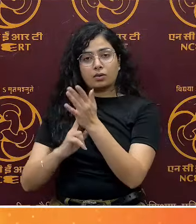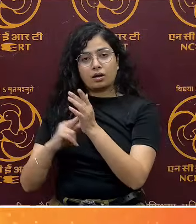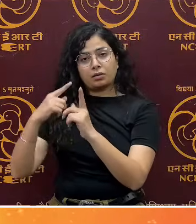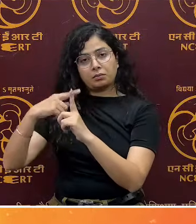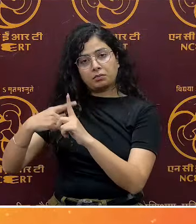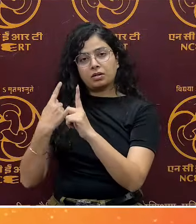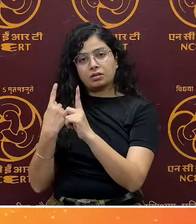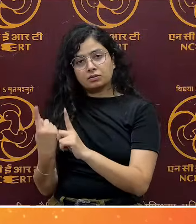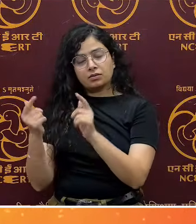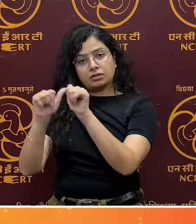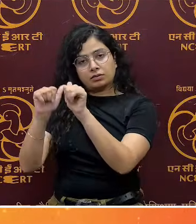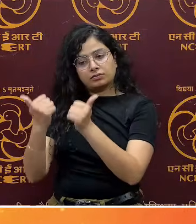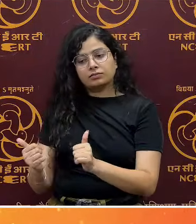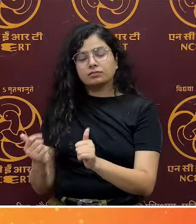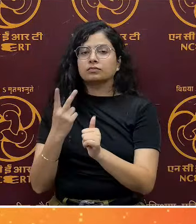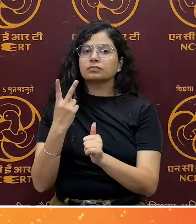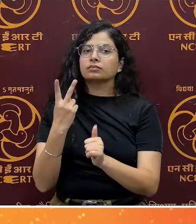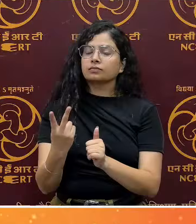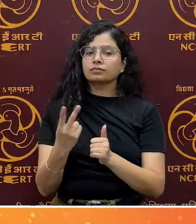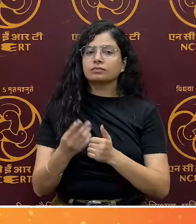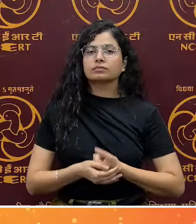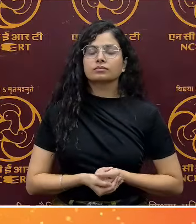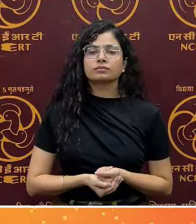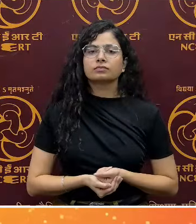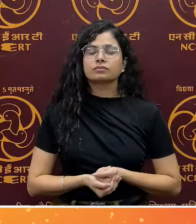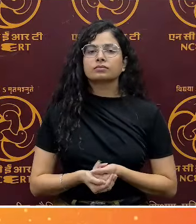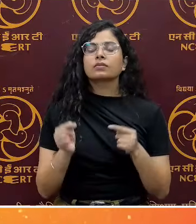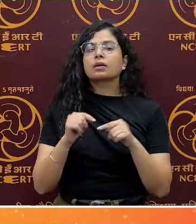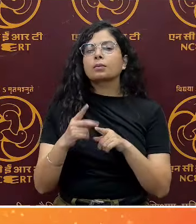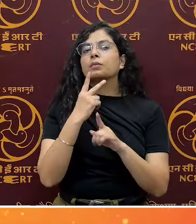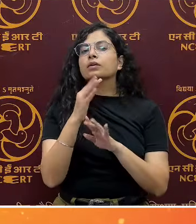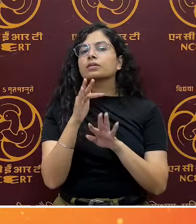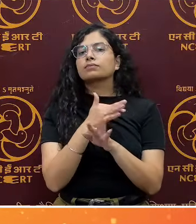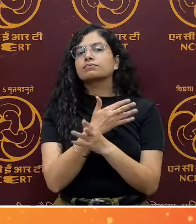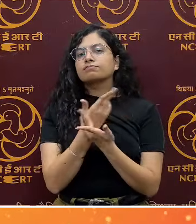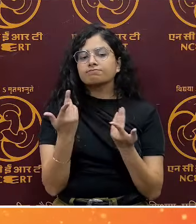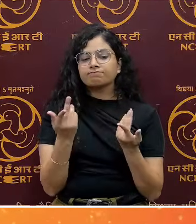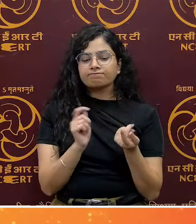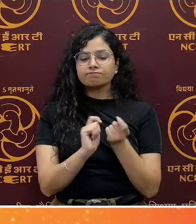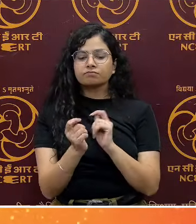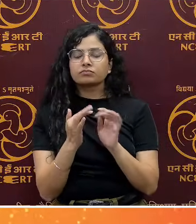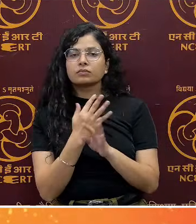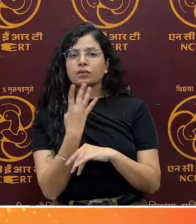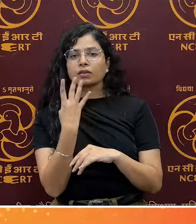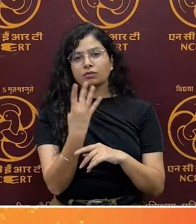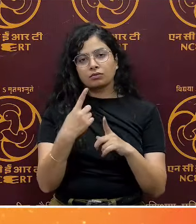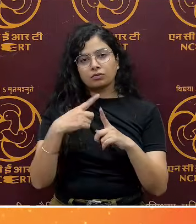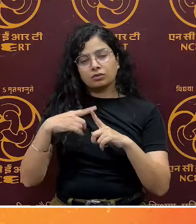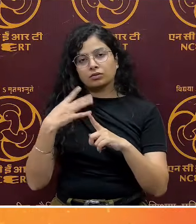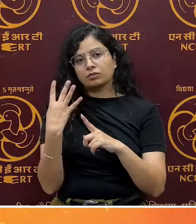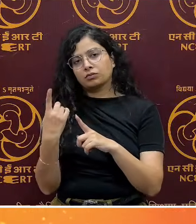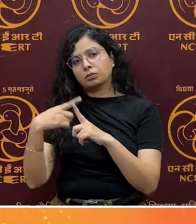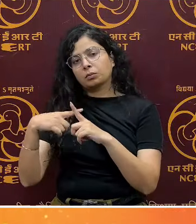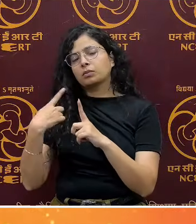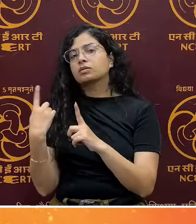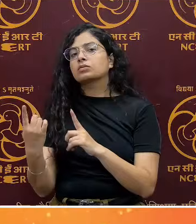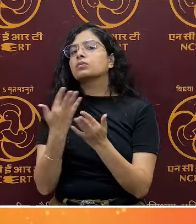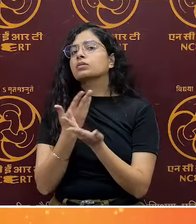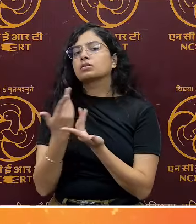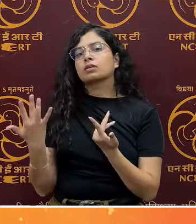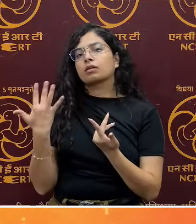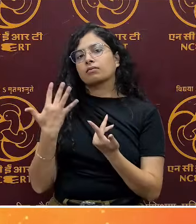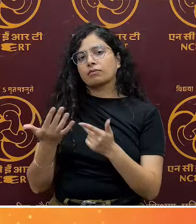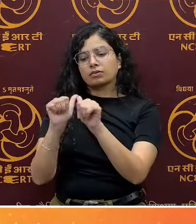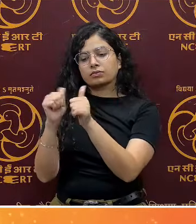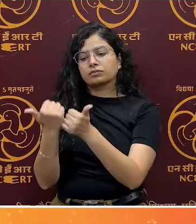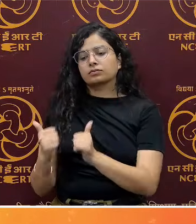will put n equal to 4. So let us see what it becomes. It becomes 4 into 4 plus 1 is 5 divided